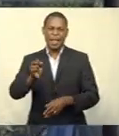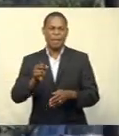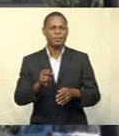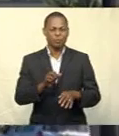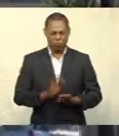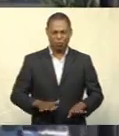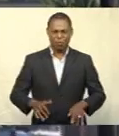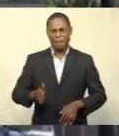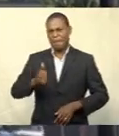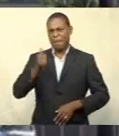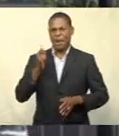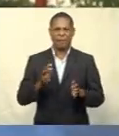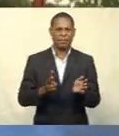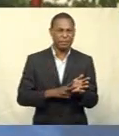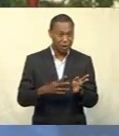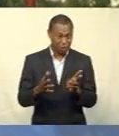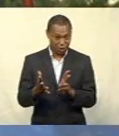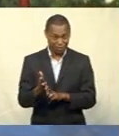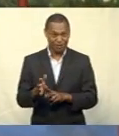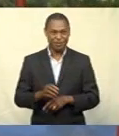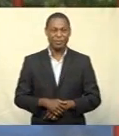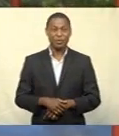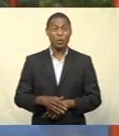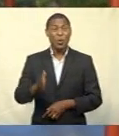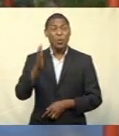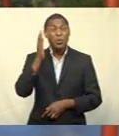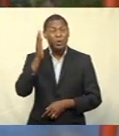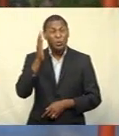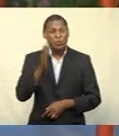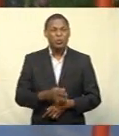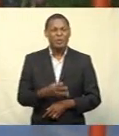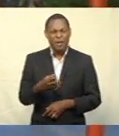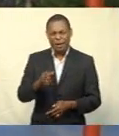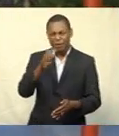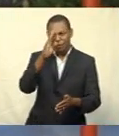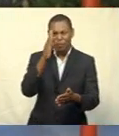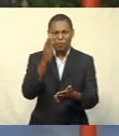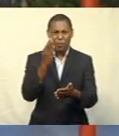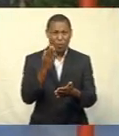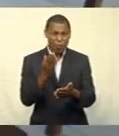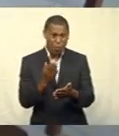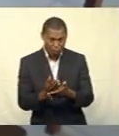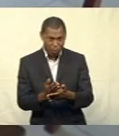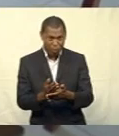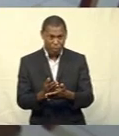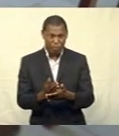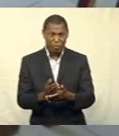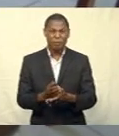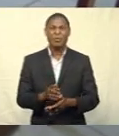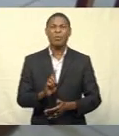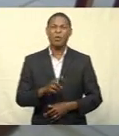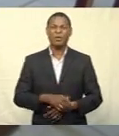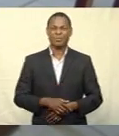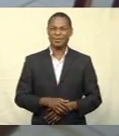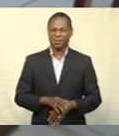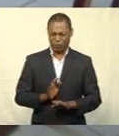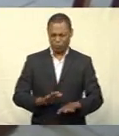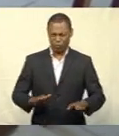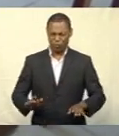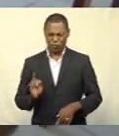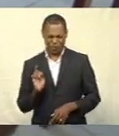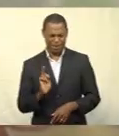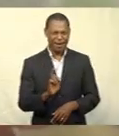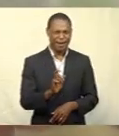The Fiji Blind School says they live in hope that parents will soon enough be able to afford to let their kids resume